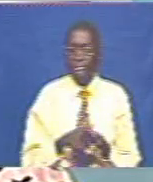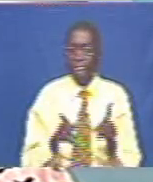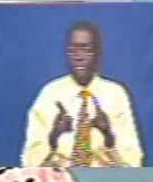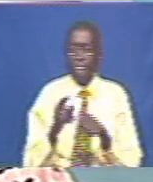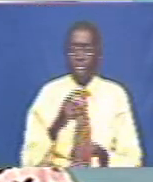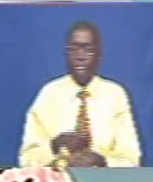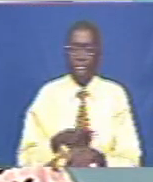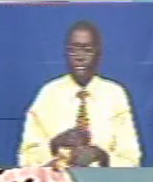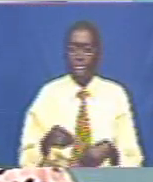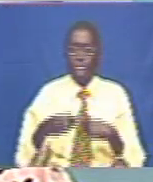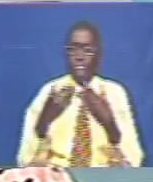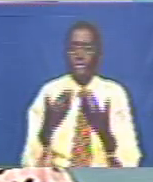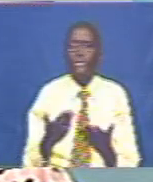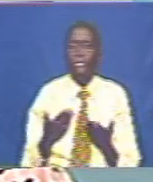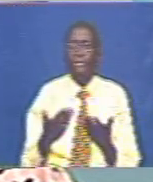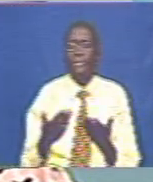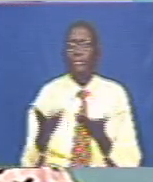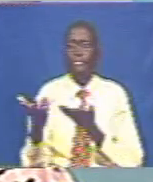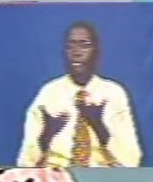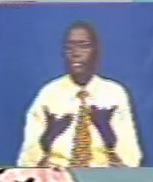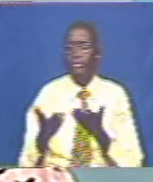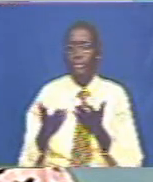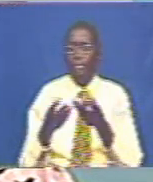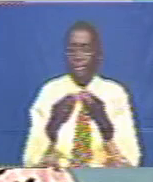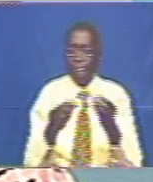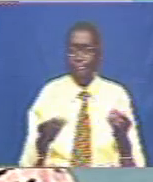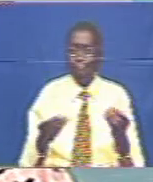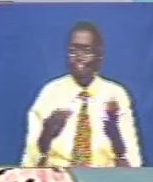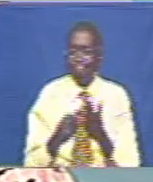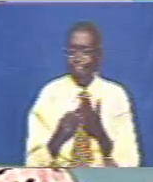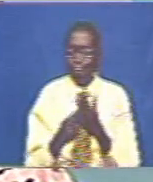offering products and services that are addressing financial and